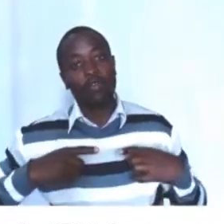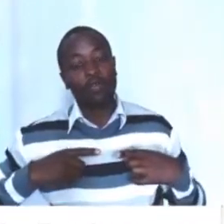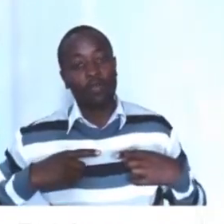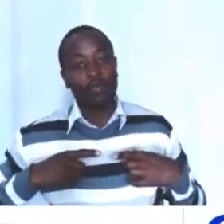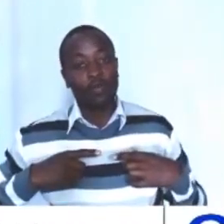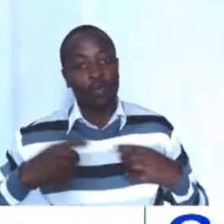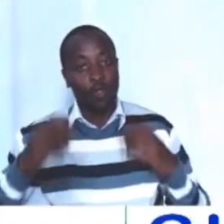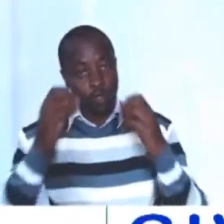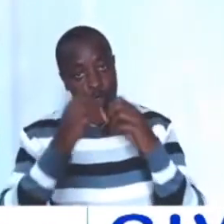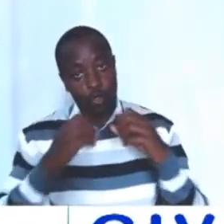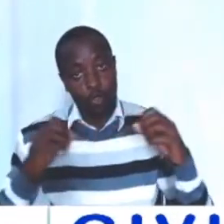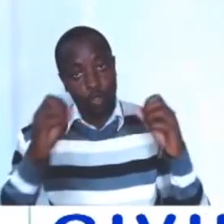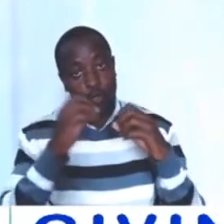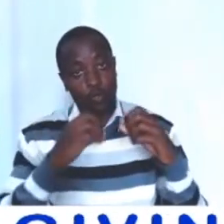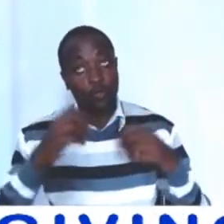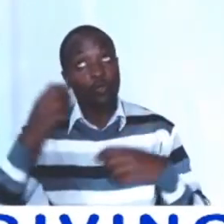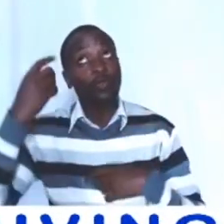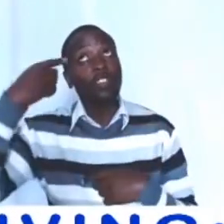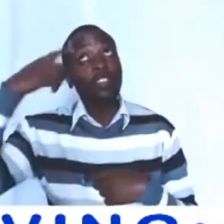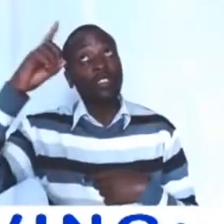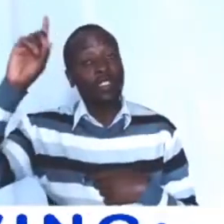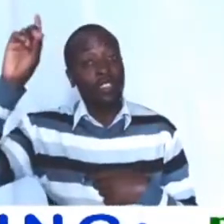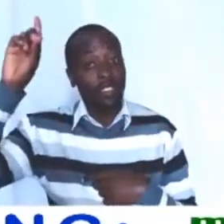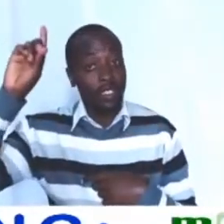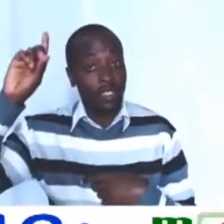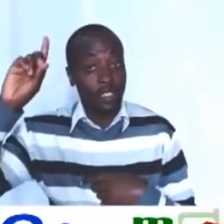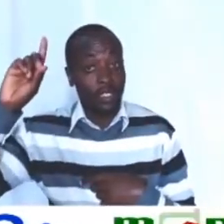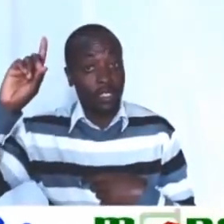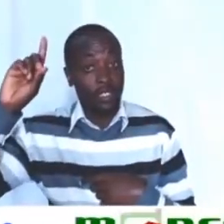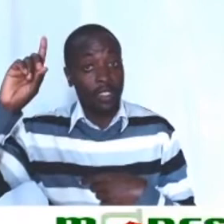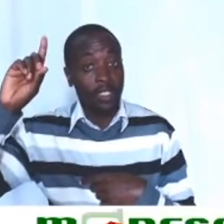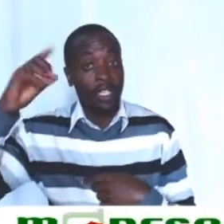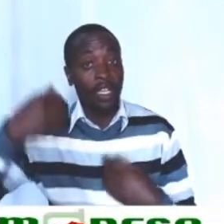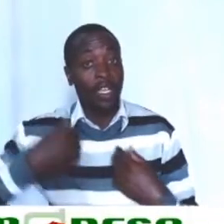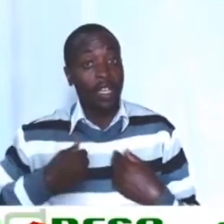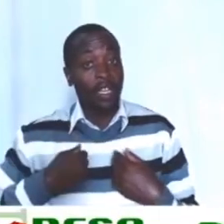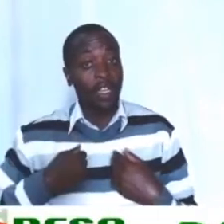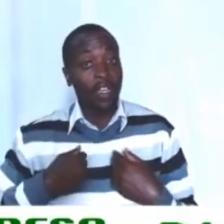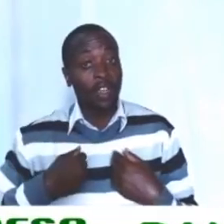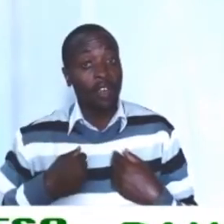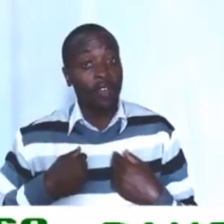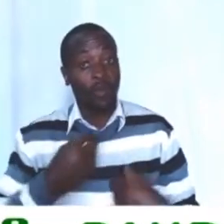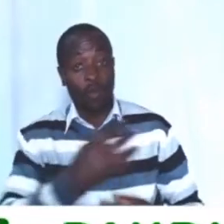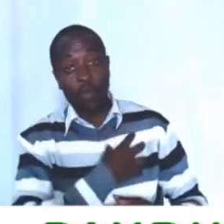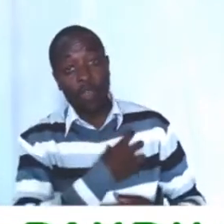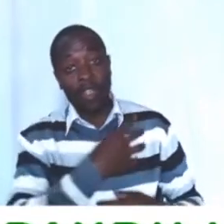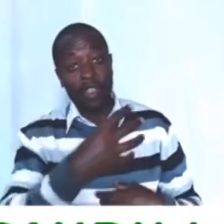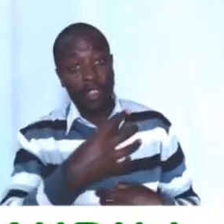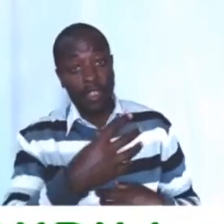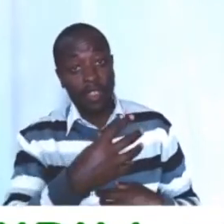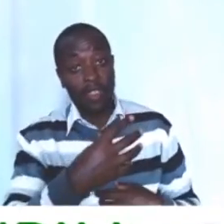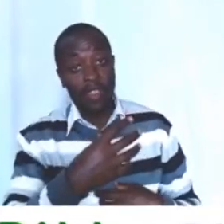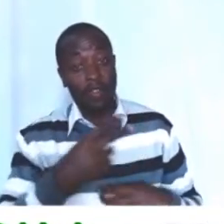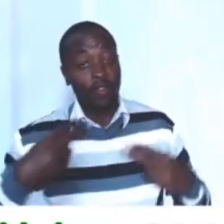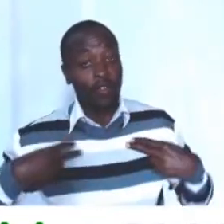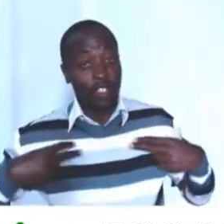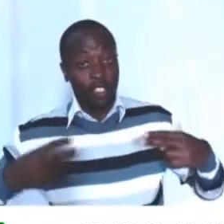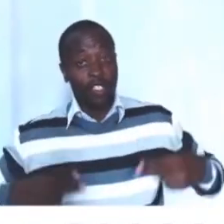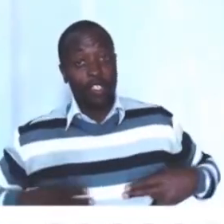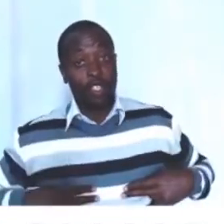so, success, pleasure, wealth, physical